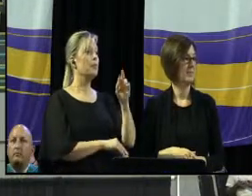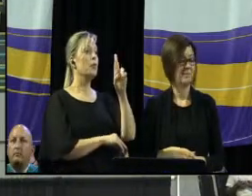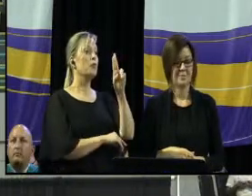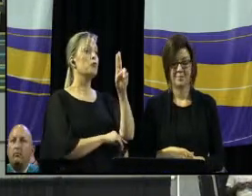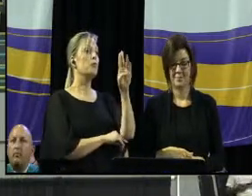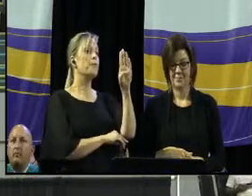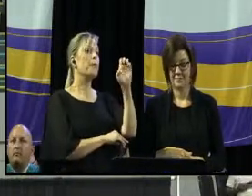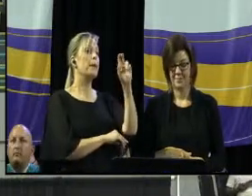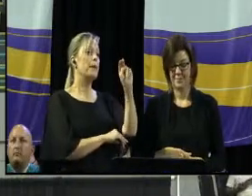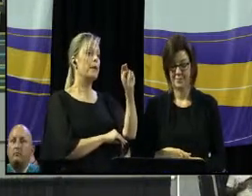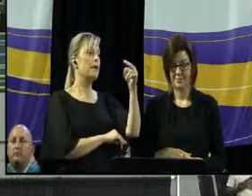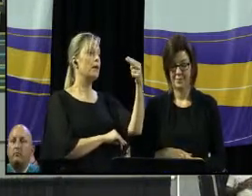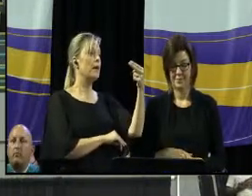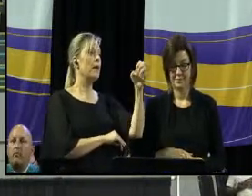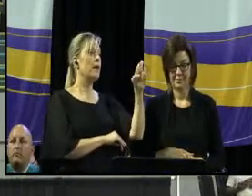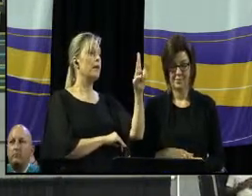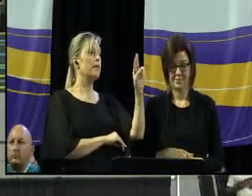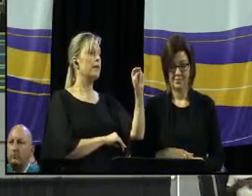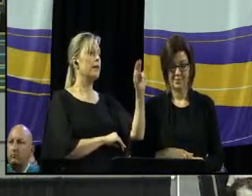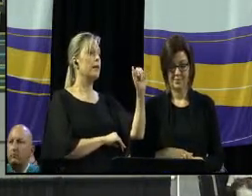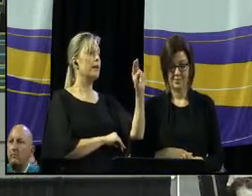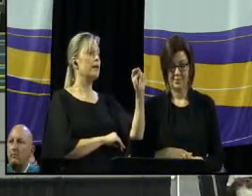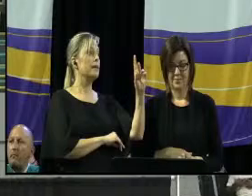Ruben Mora Hernandez.